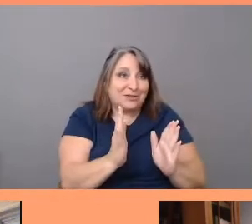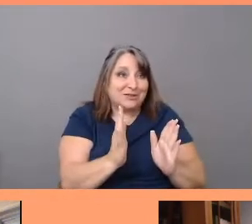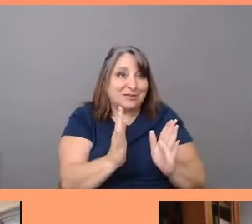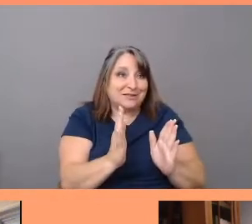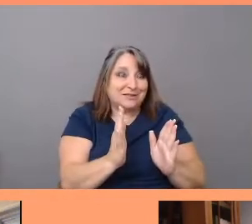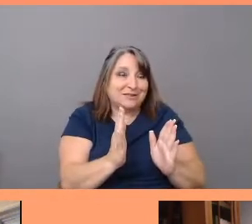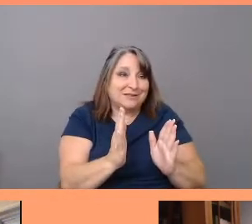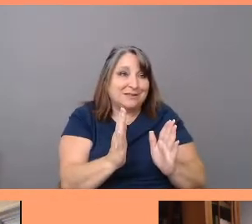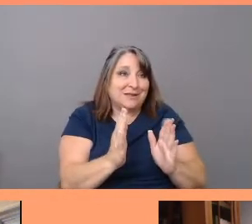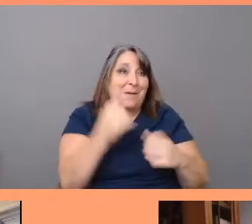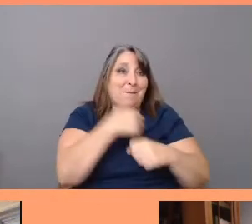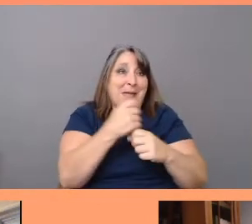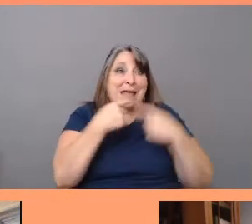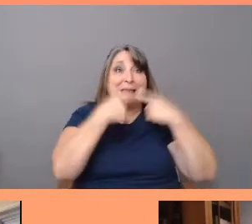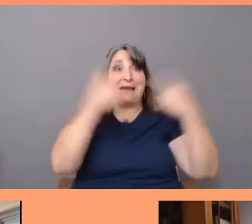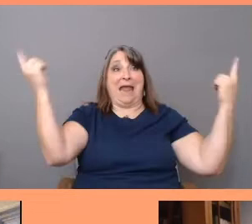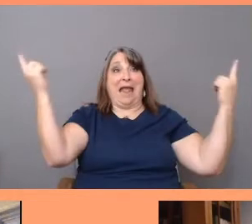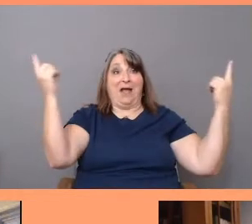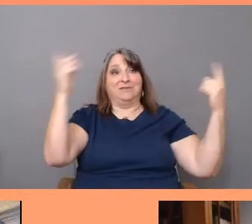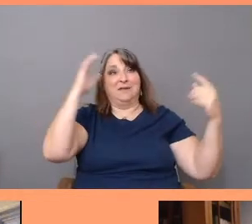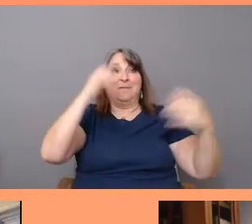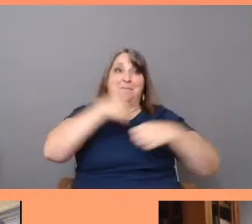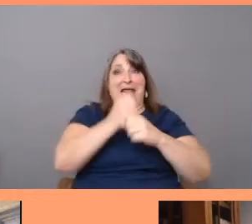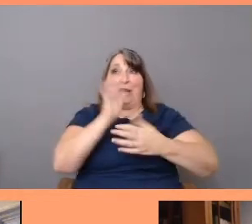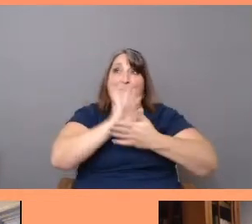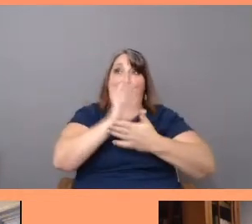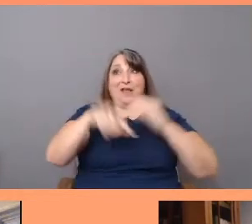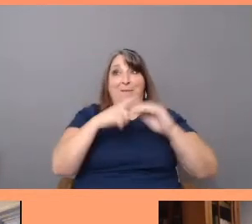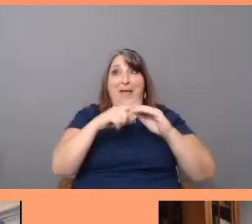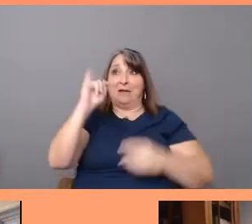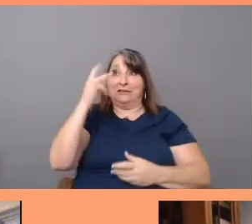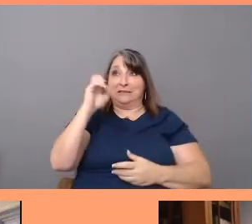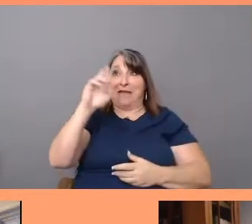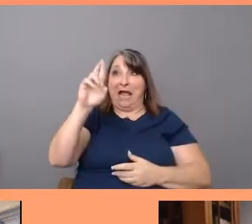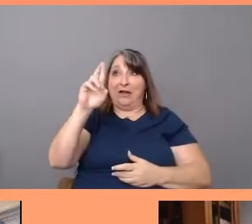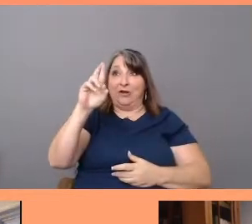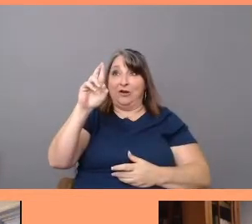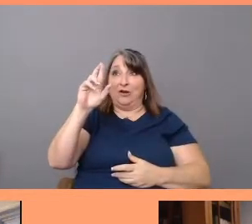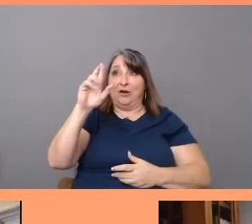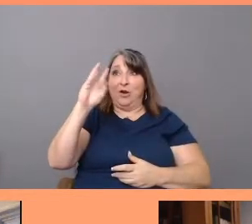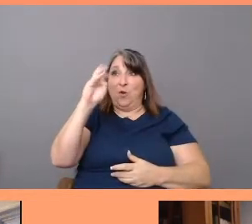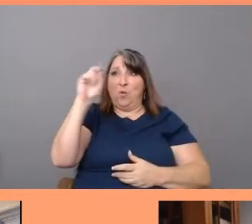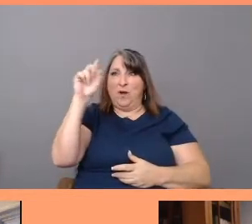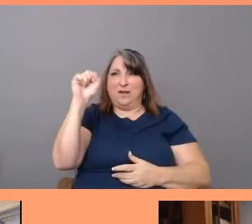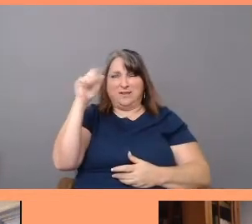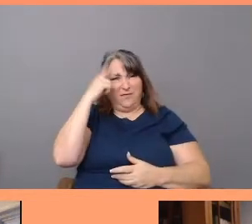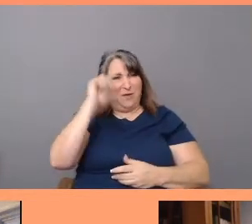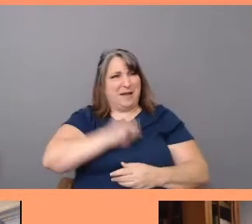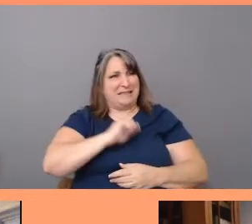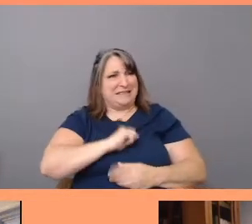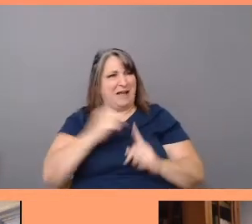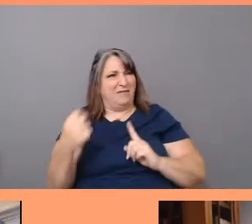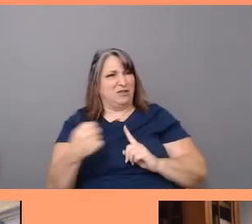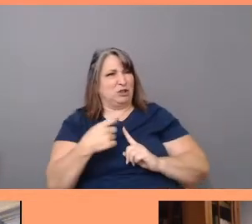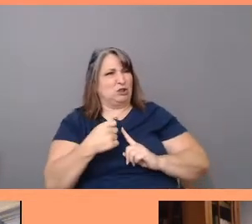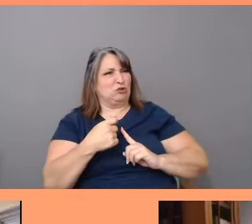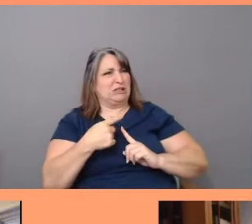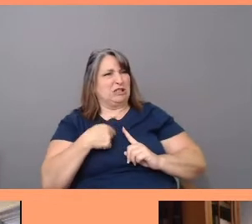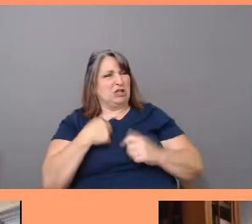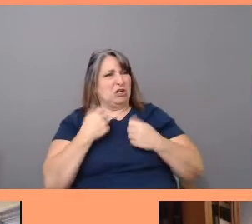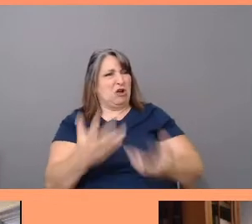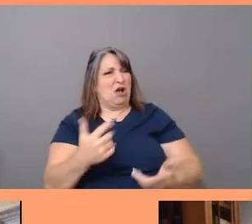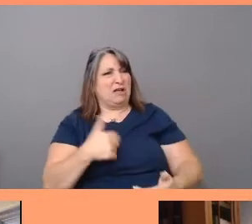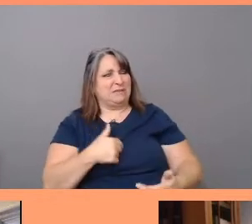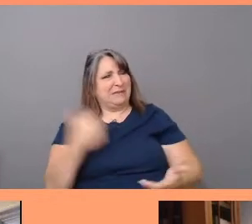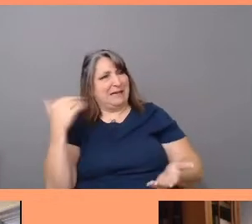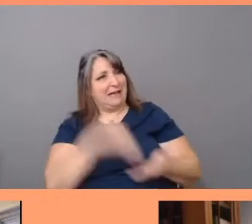made the announcement about the film. And for myself, I think it was a triggering moment, because just seeing, again,